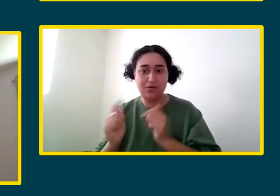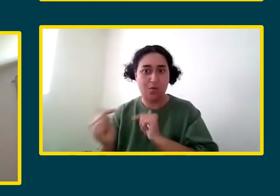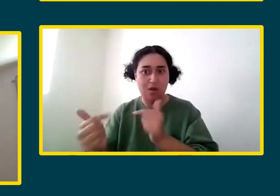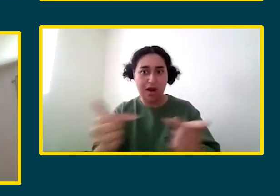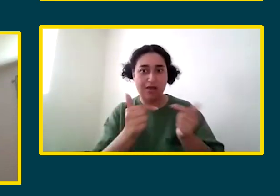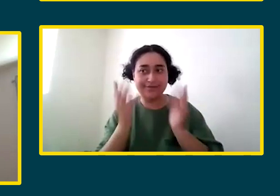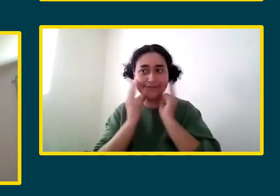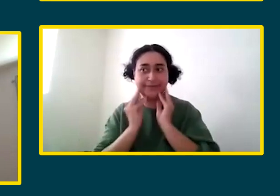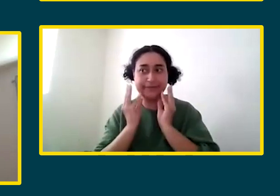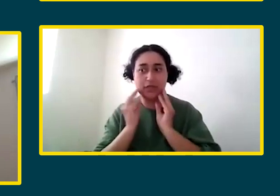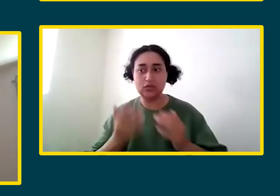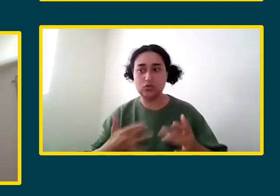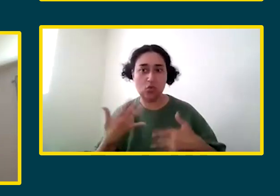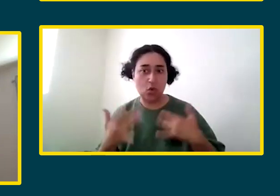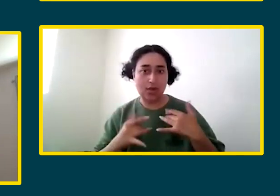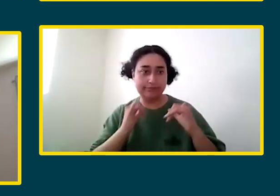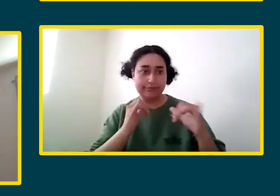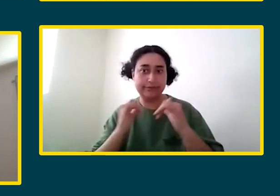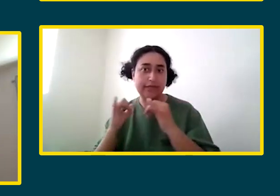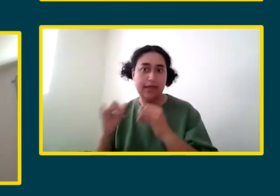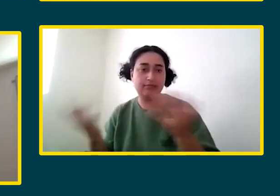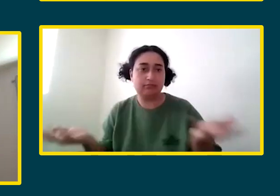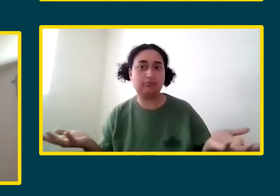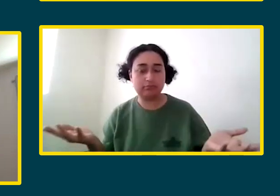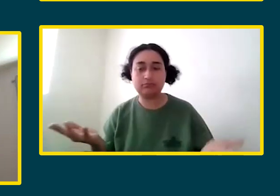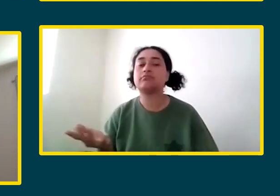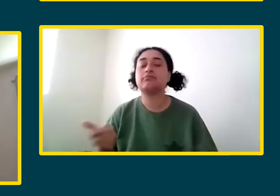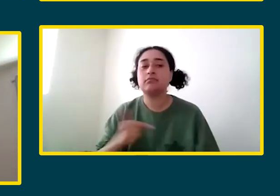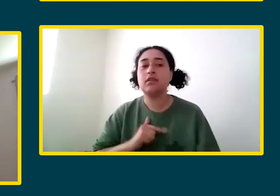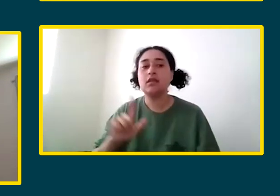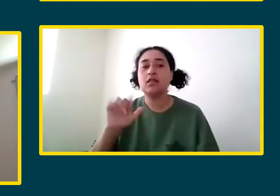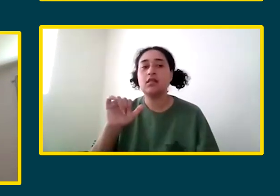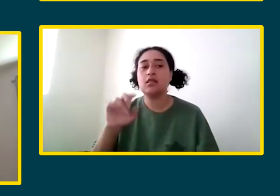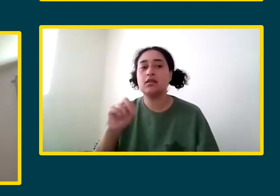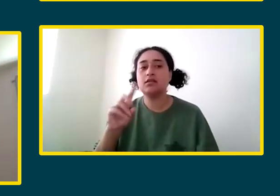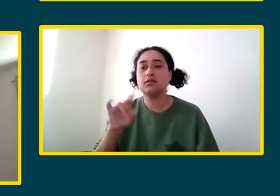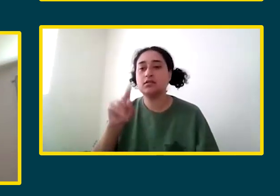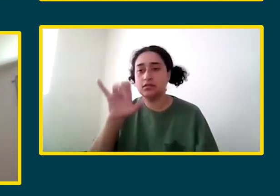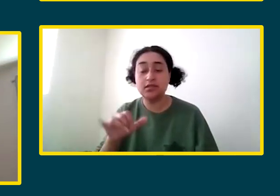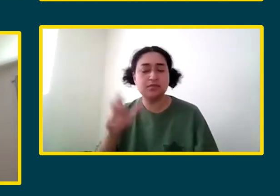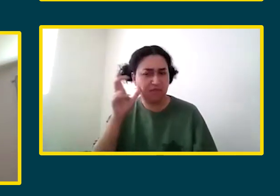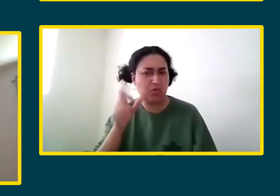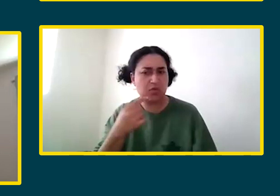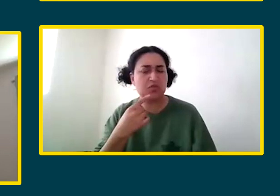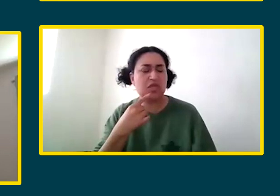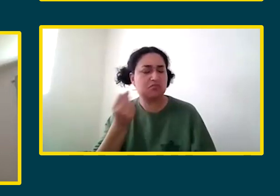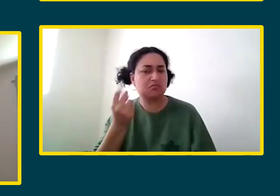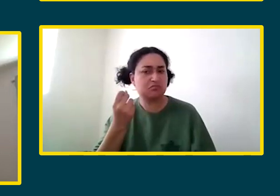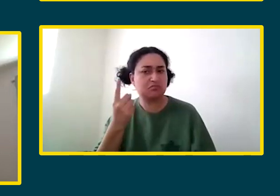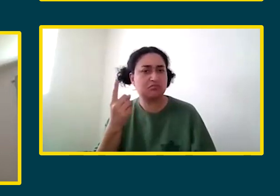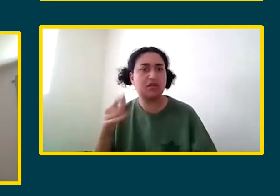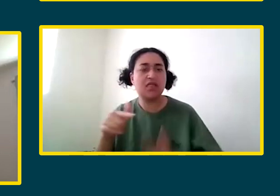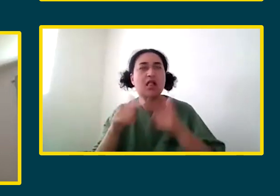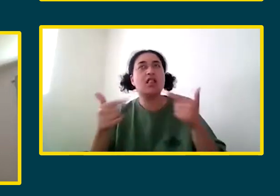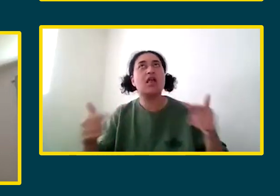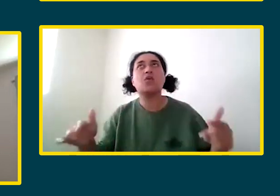joy like everyone else too. This is Lindsay. I hear what you're saying, and the language is not that I